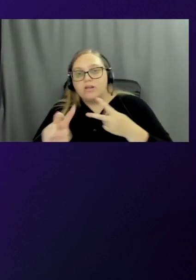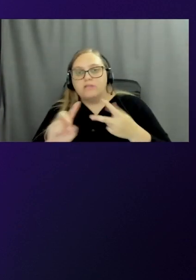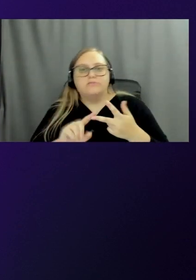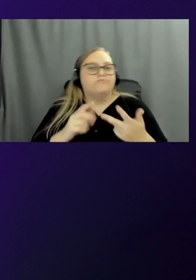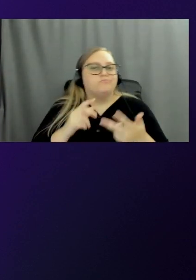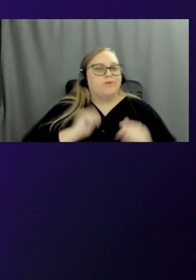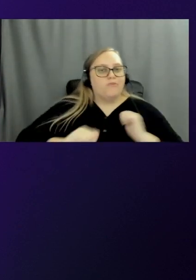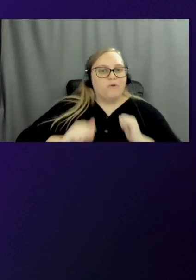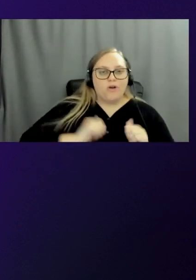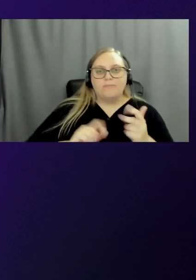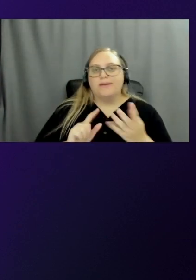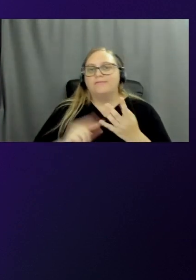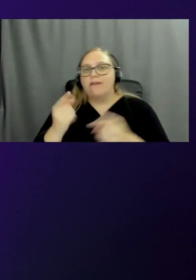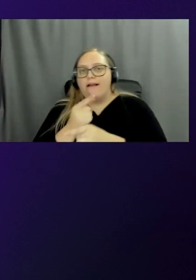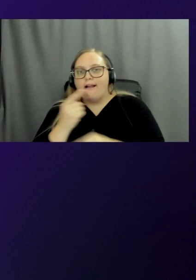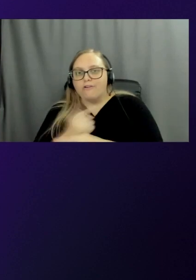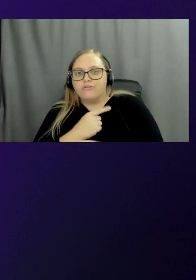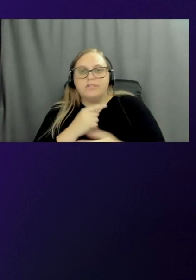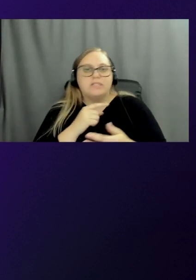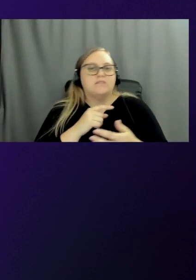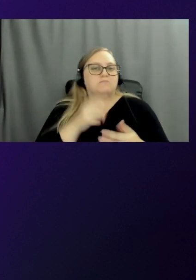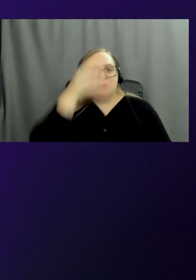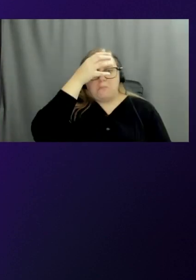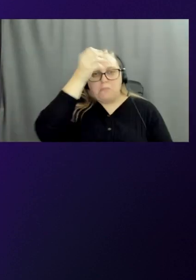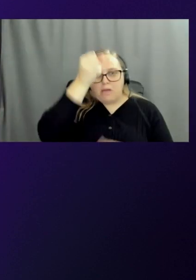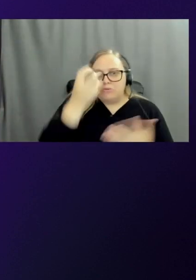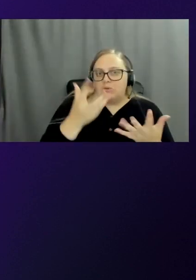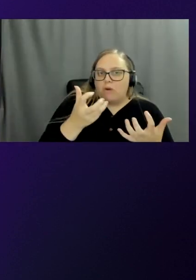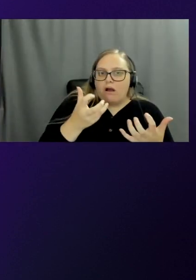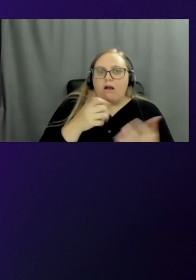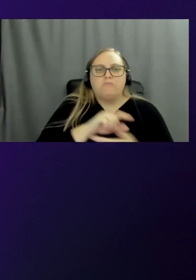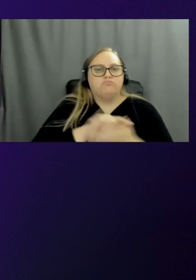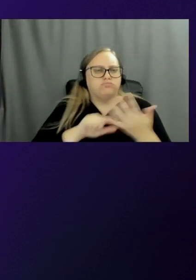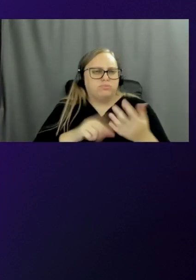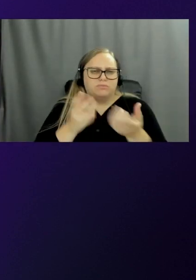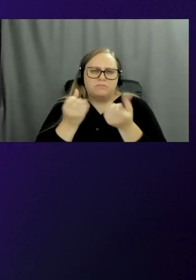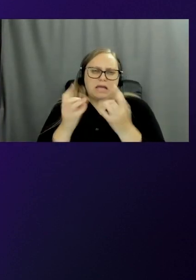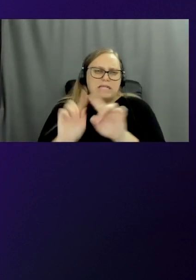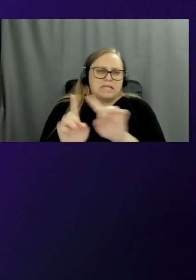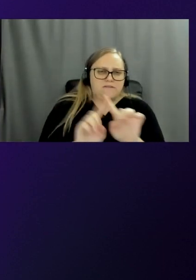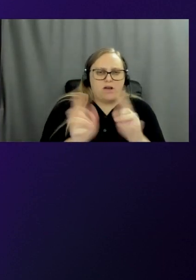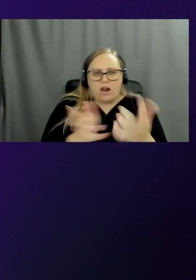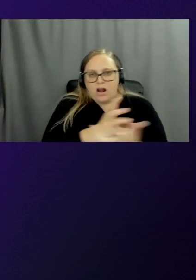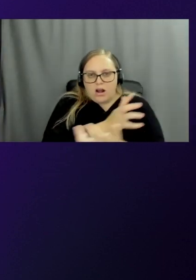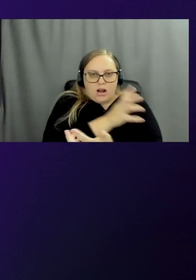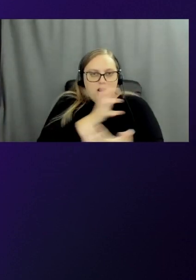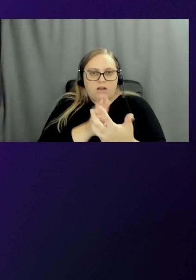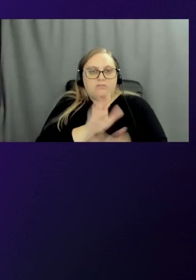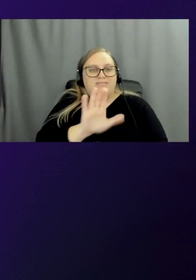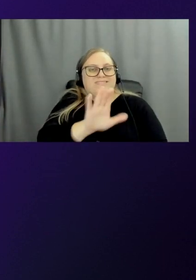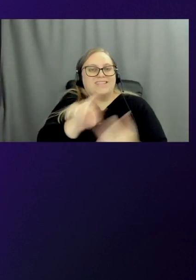and accuracy goals? What is the kind of memory footprint they want? So yes, that flexibility and choice